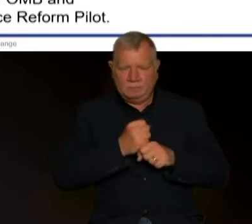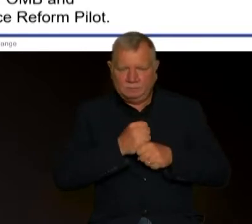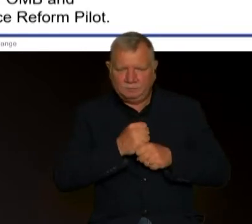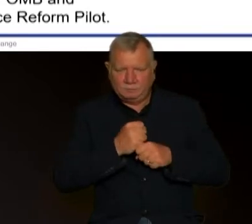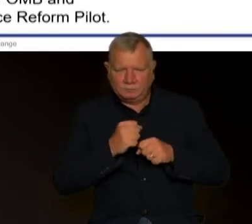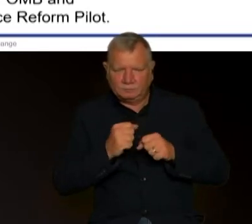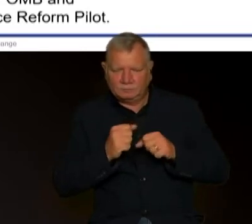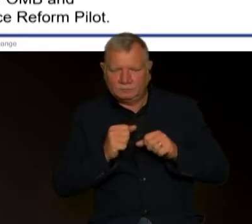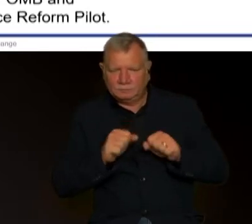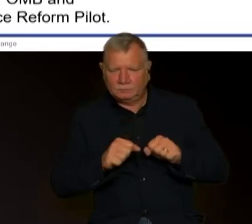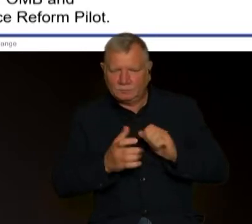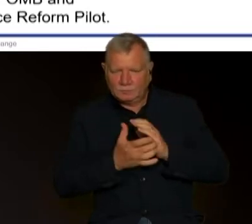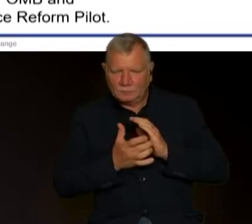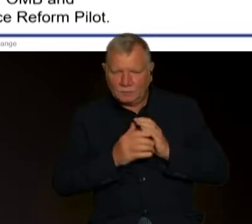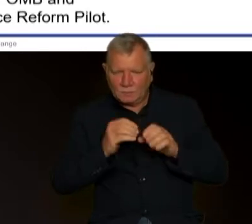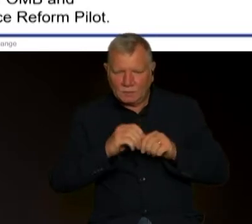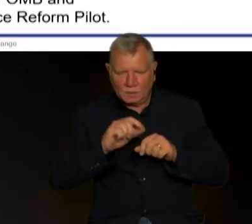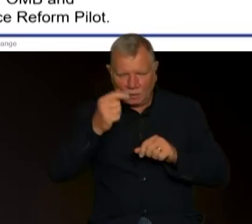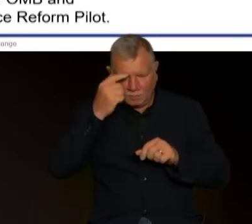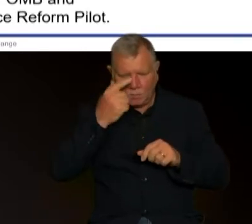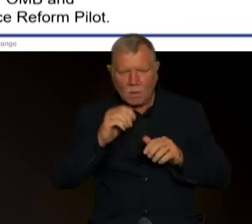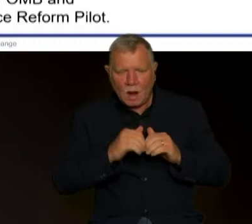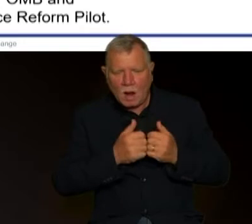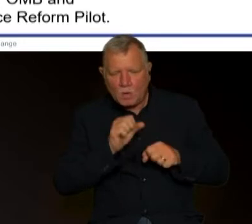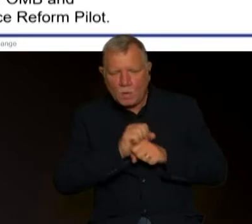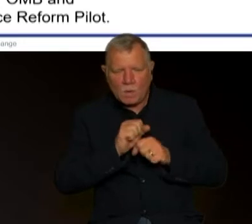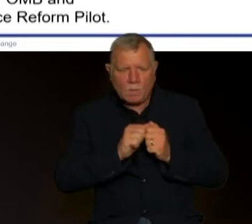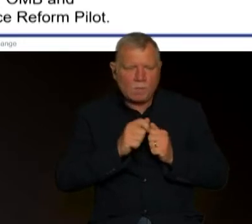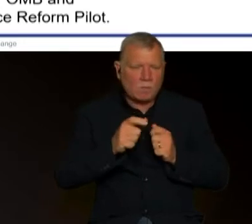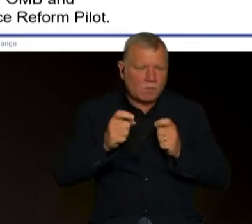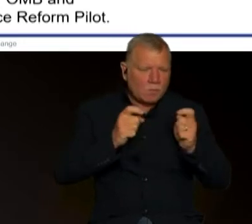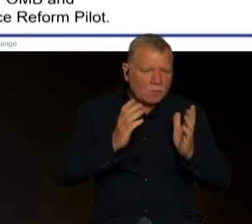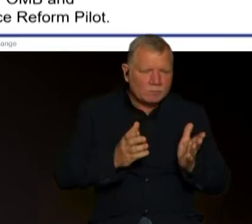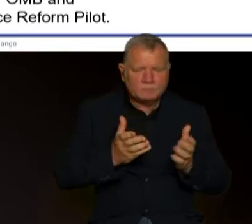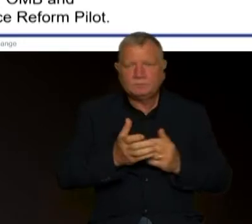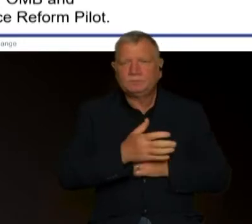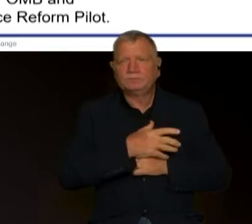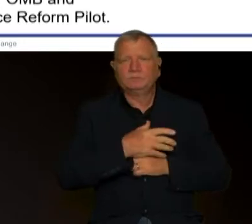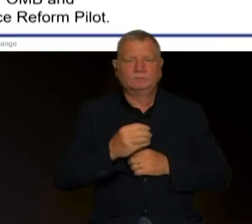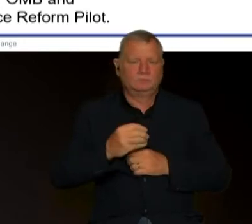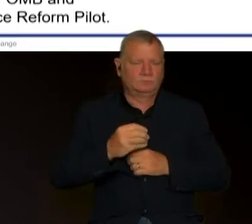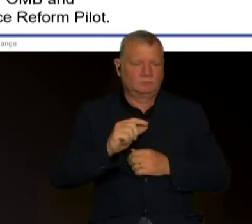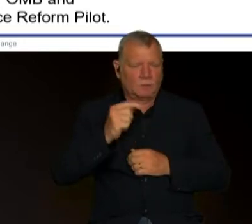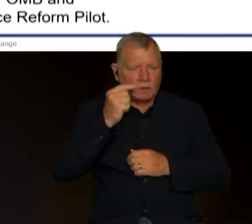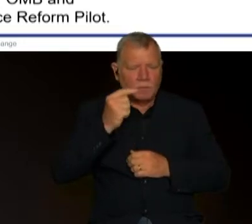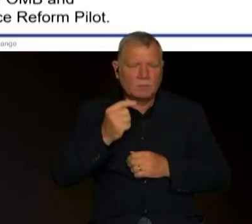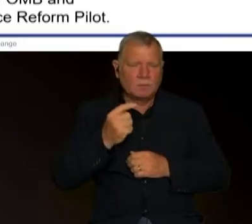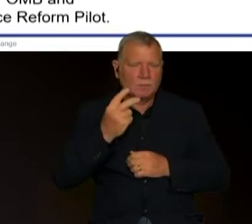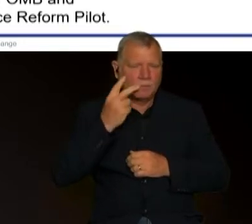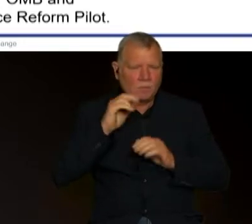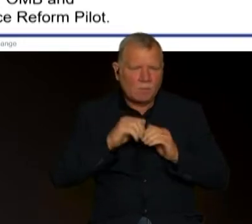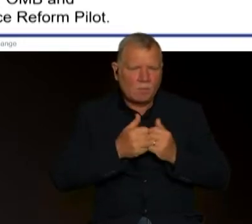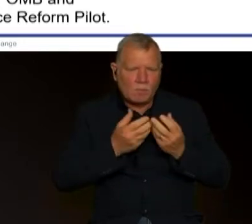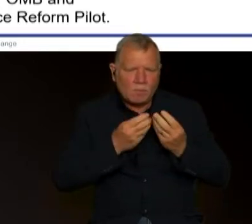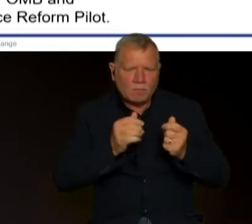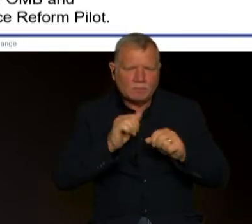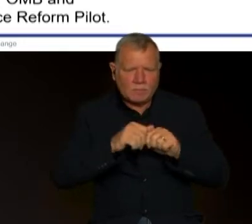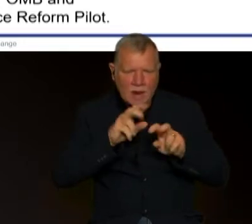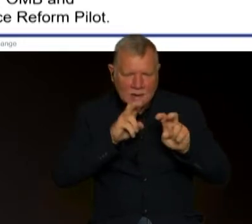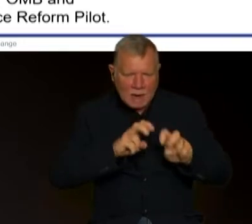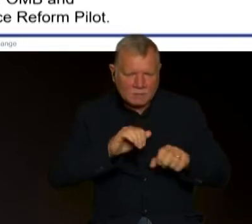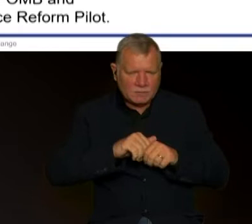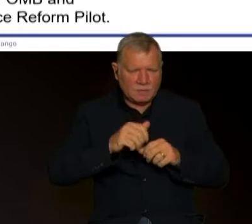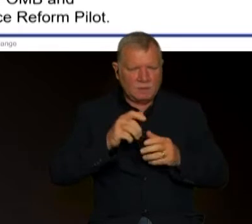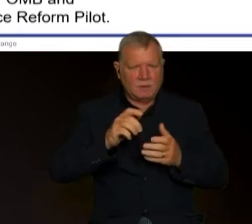now have to create the capacity, technological capacity in the government, and we will be working with the director and the government